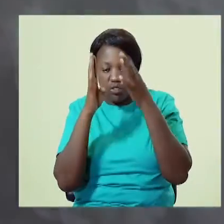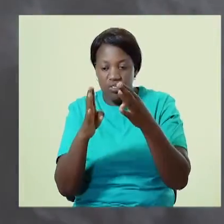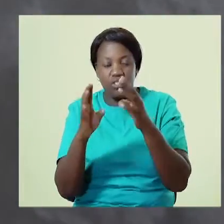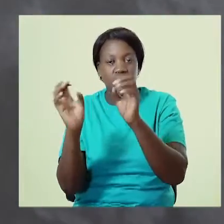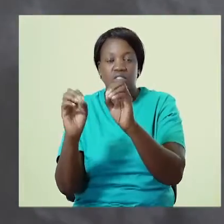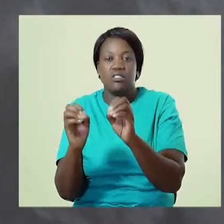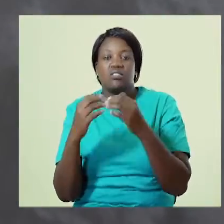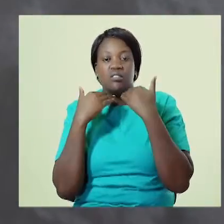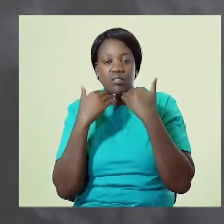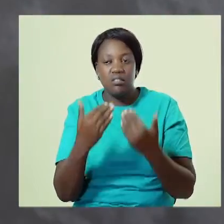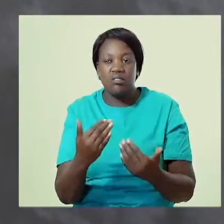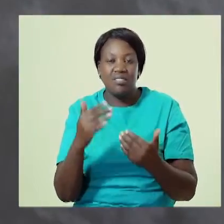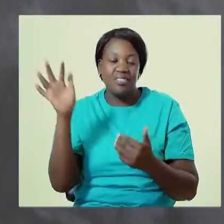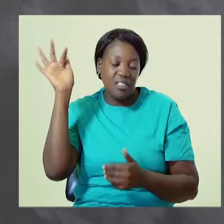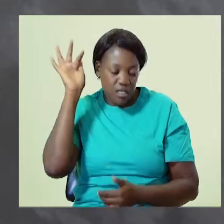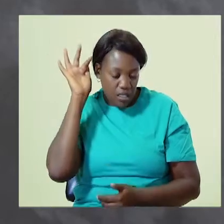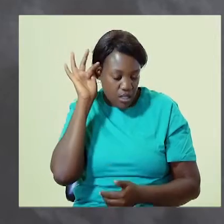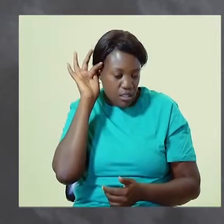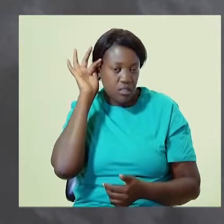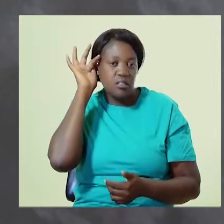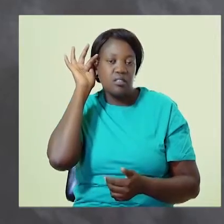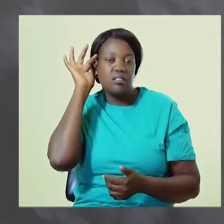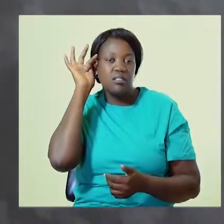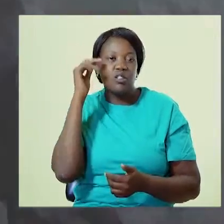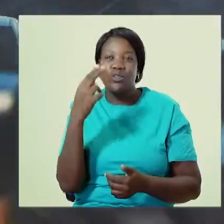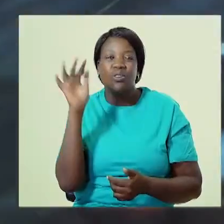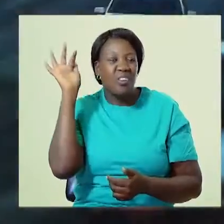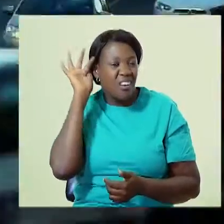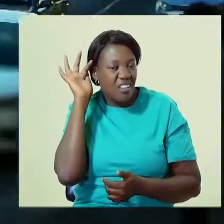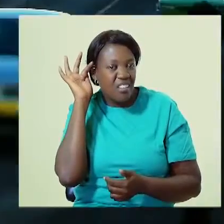other important thing is to listen and don't just hear.